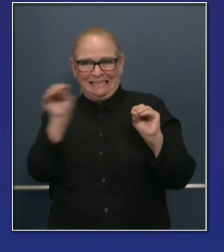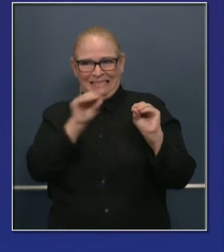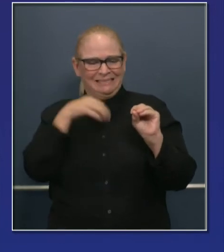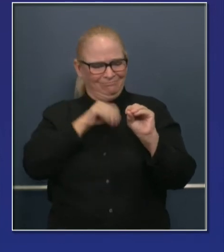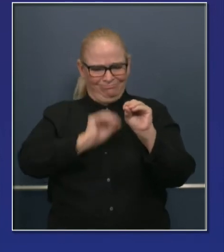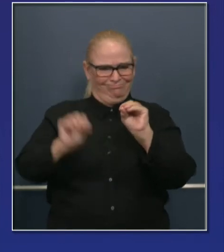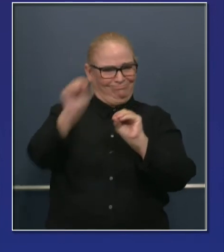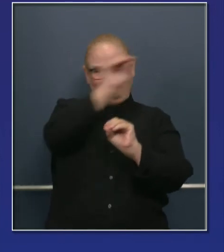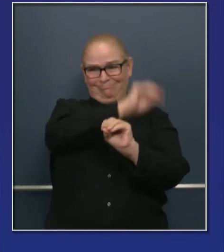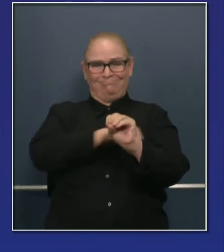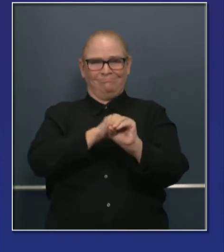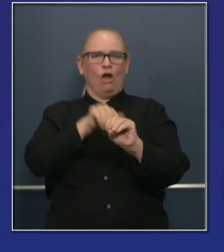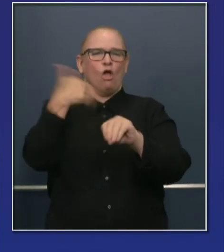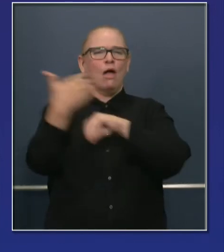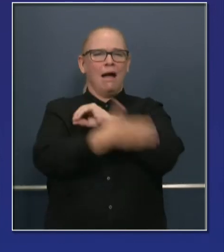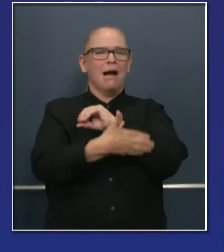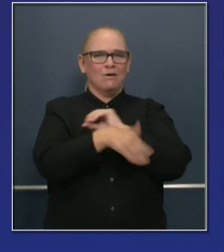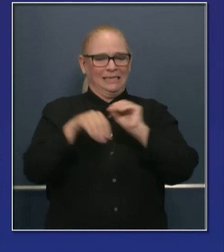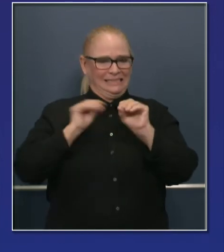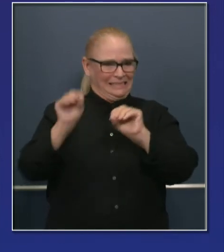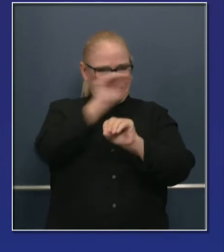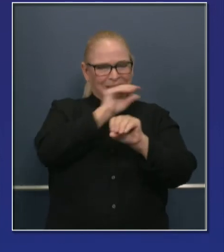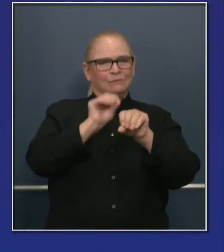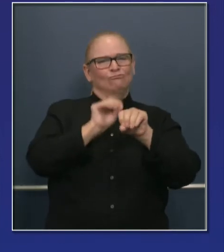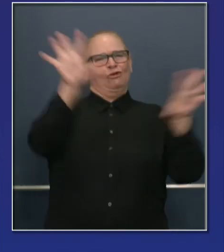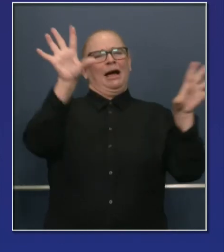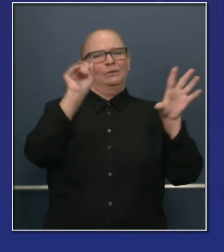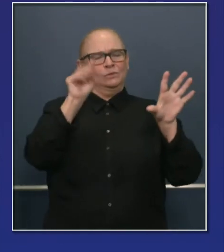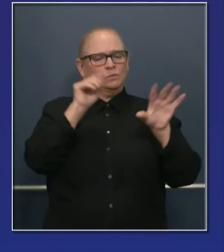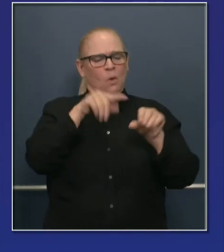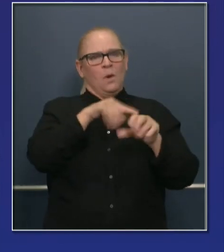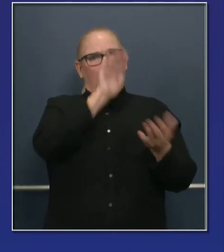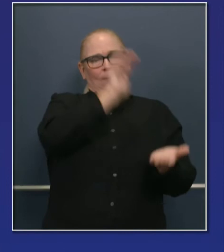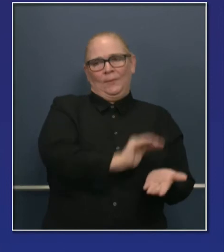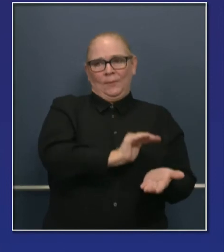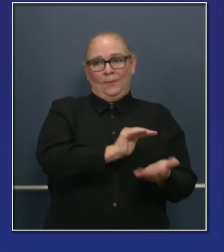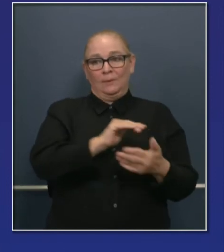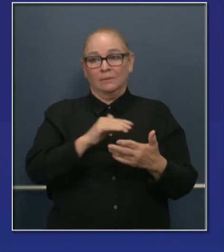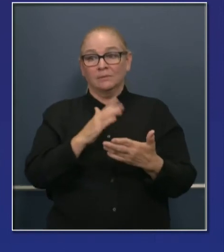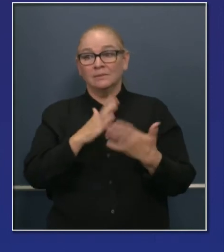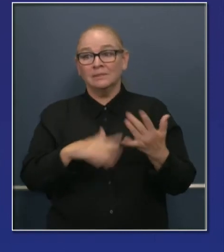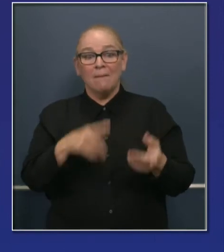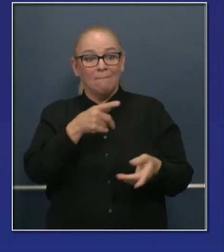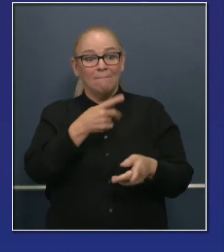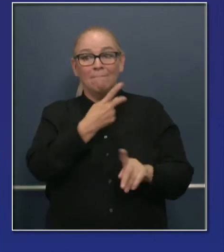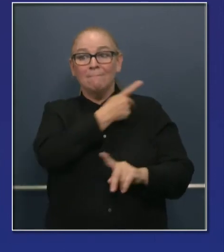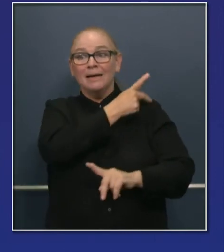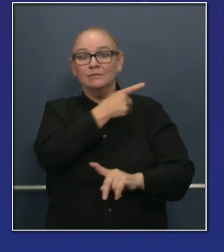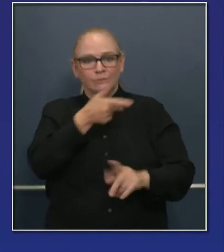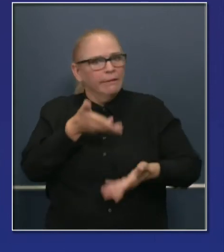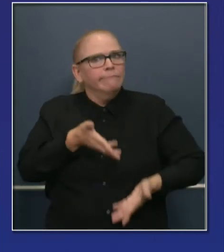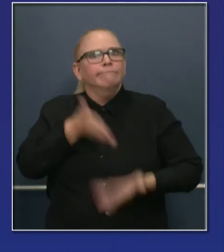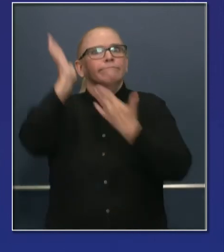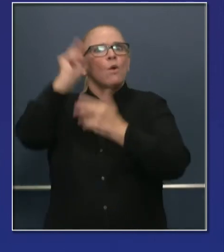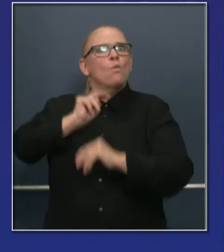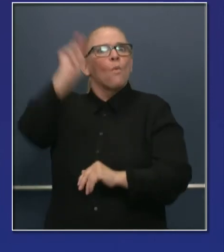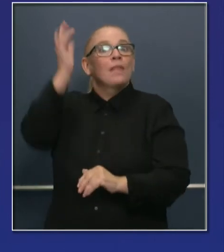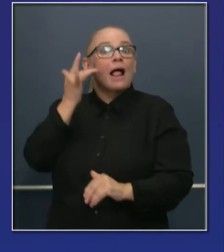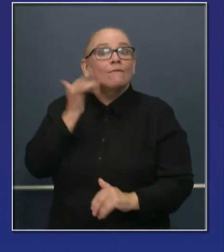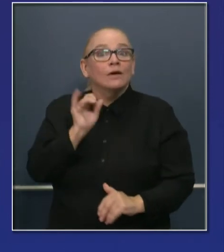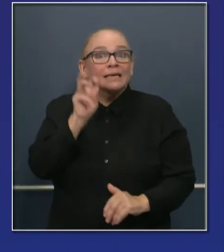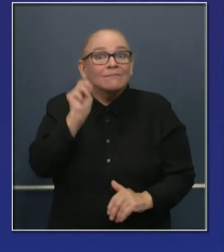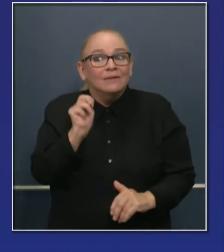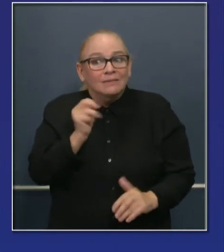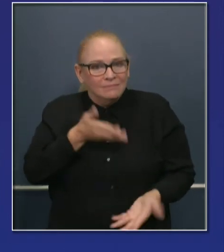neighboring communities. And in some instances, we even brought patients here into Northern California. We approached